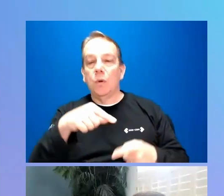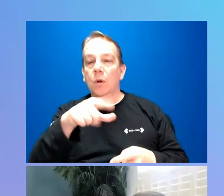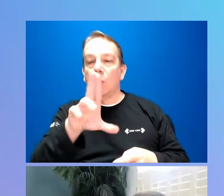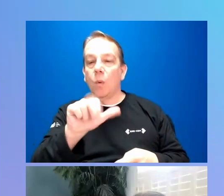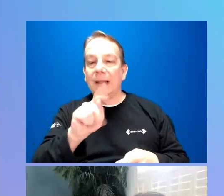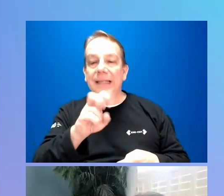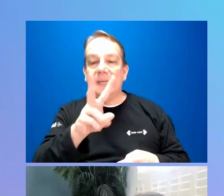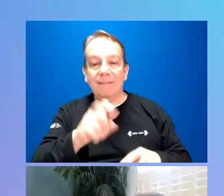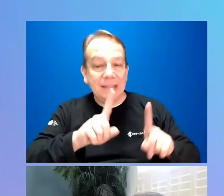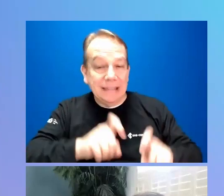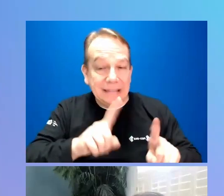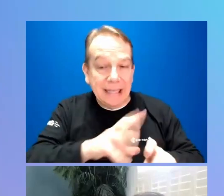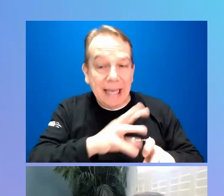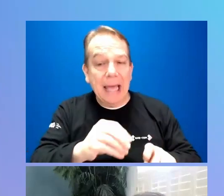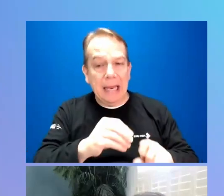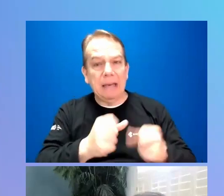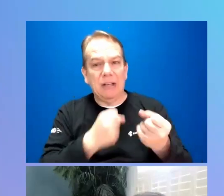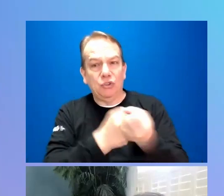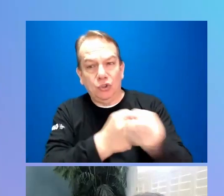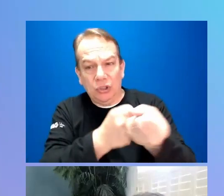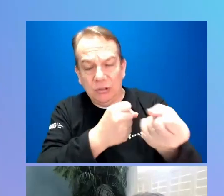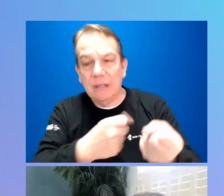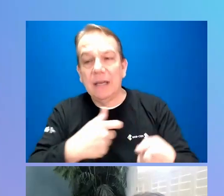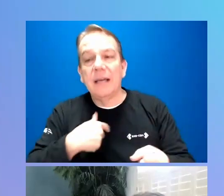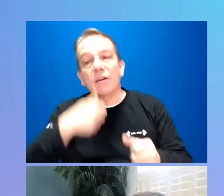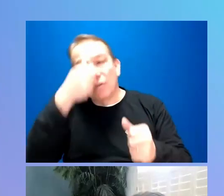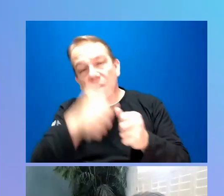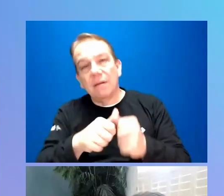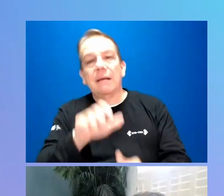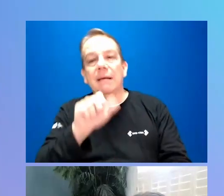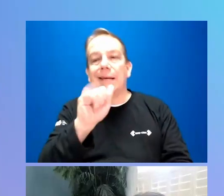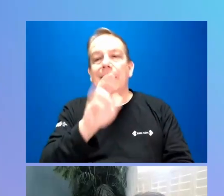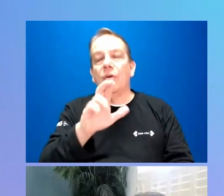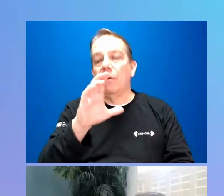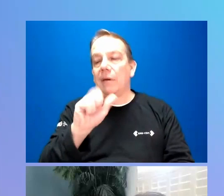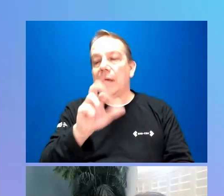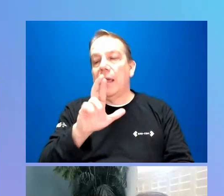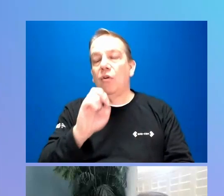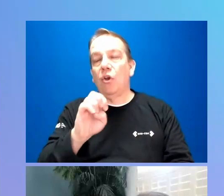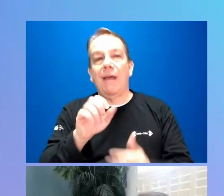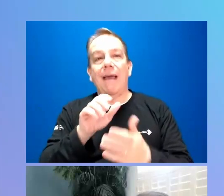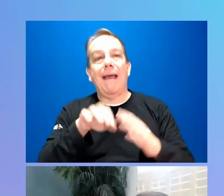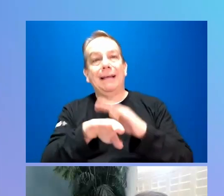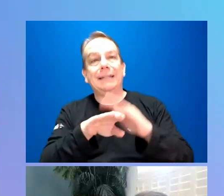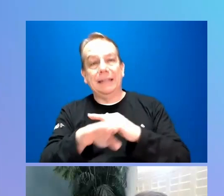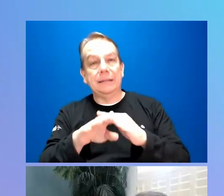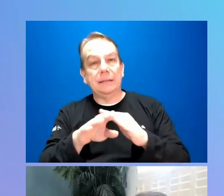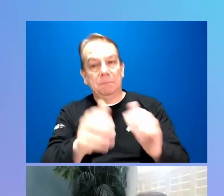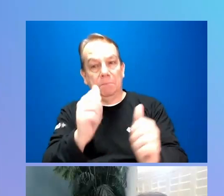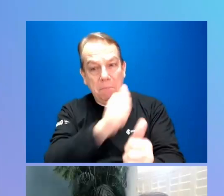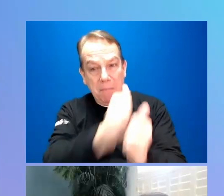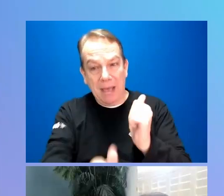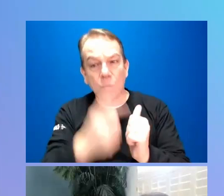believed in it deeply. I remember when the Air Carrier Access Act came out, and there was one sentence in there,